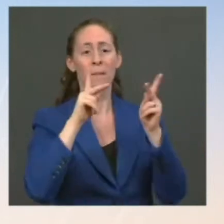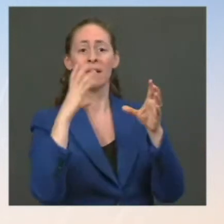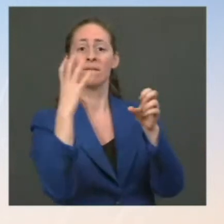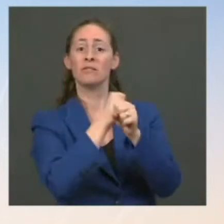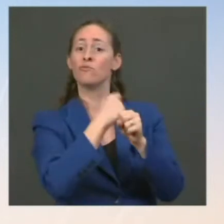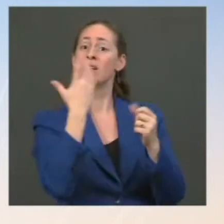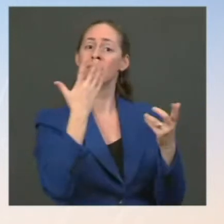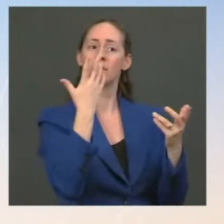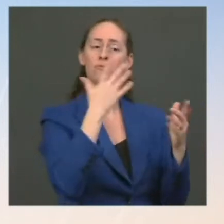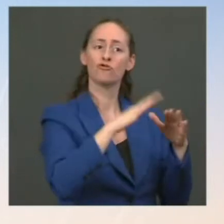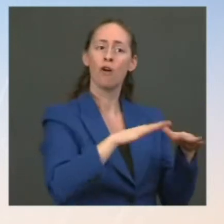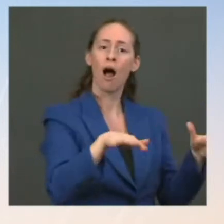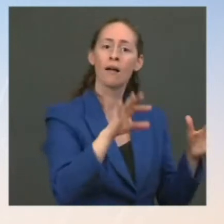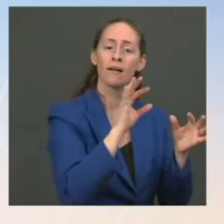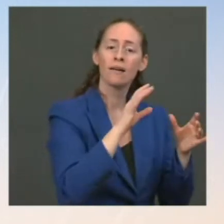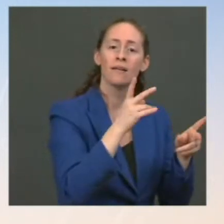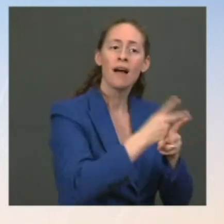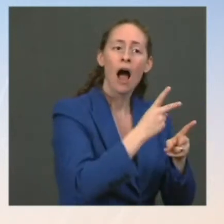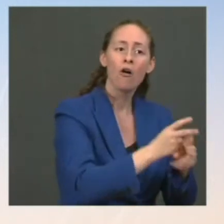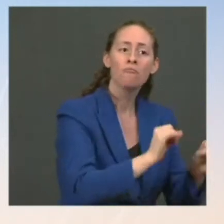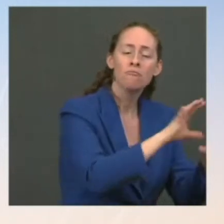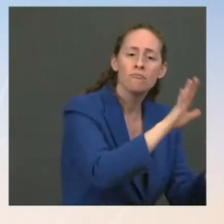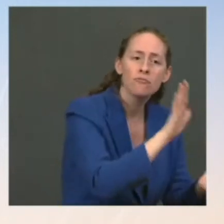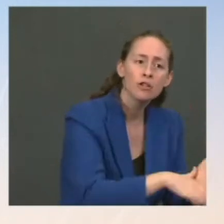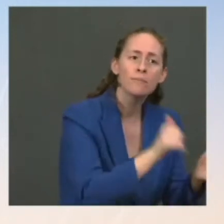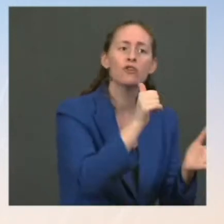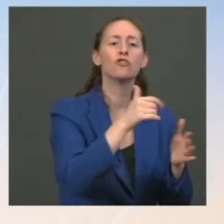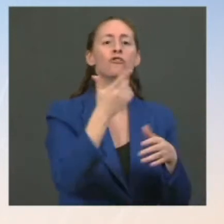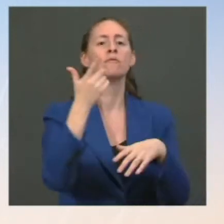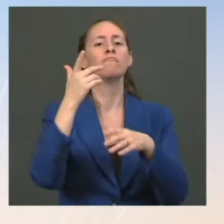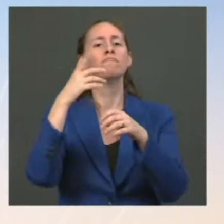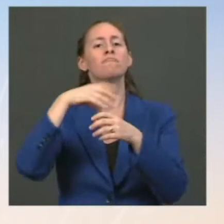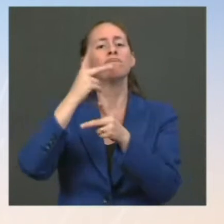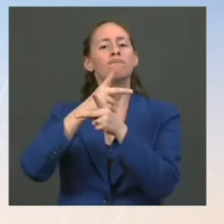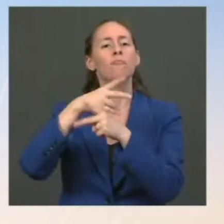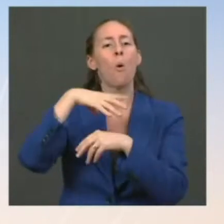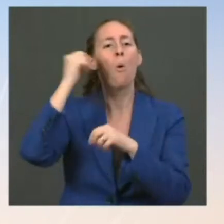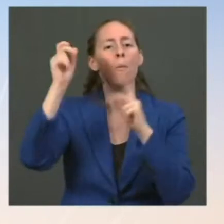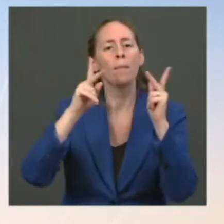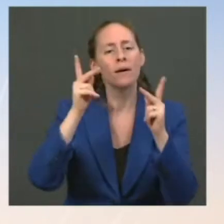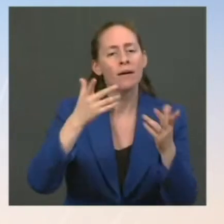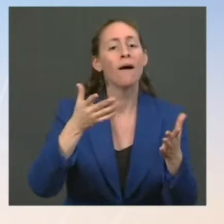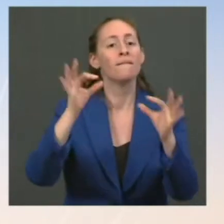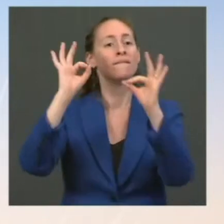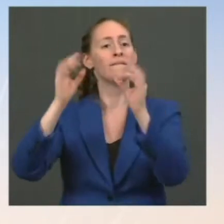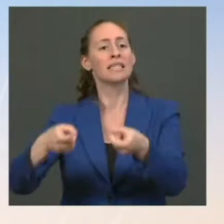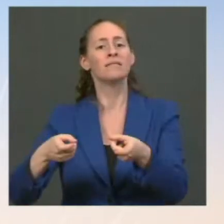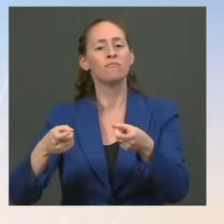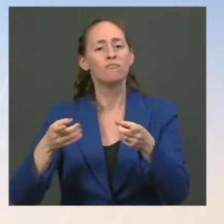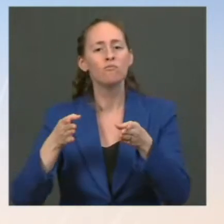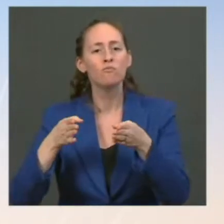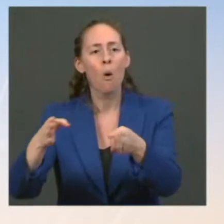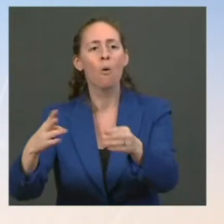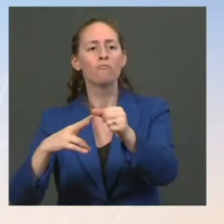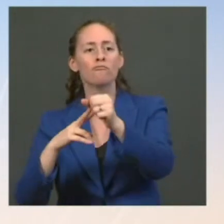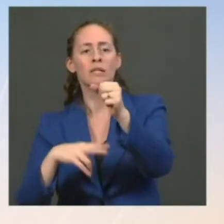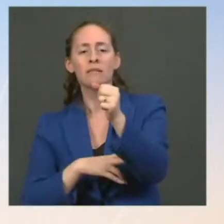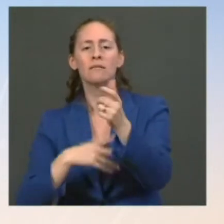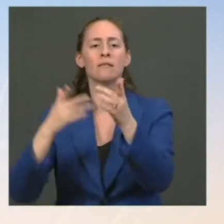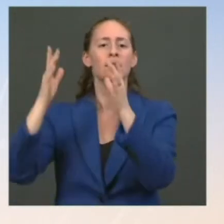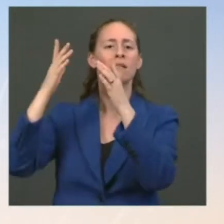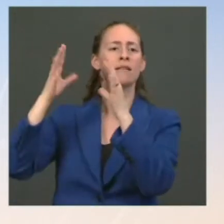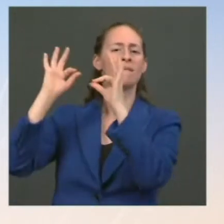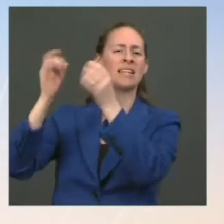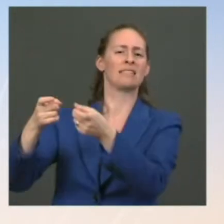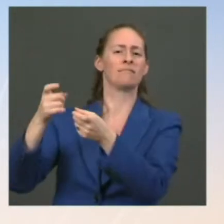elder care, rebuilding our roads, rails, and bridges, becoming more competitive with China, investing in our climate crisis. Not victory for his agenda per se, not victory